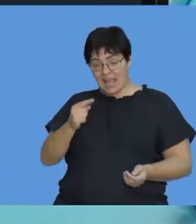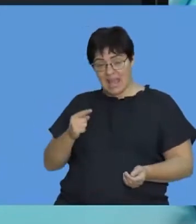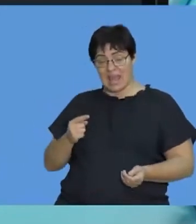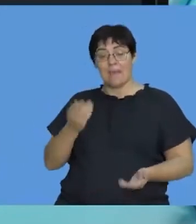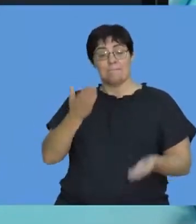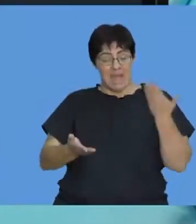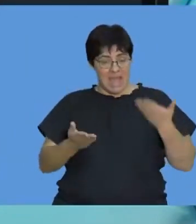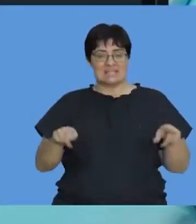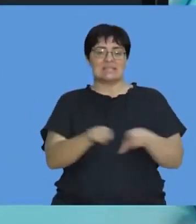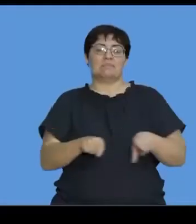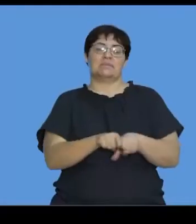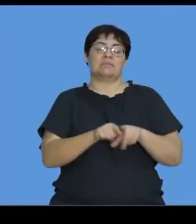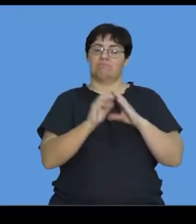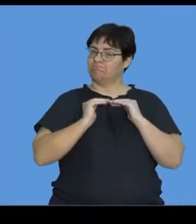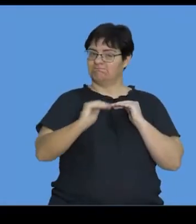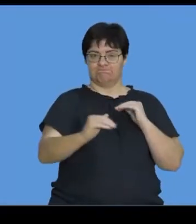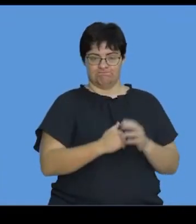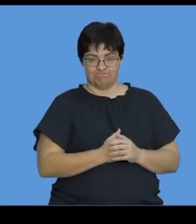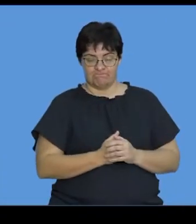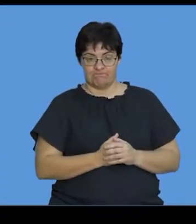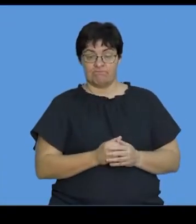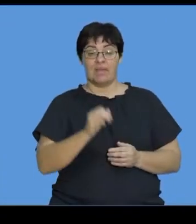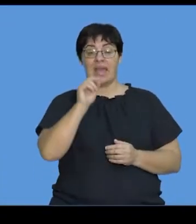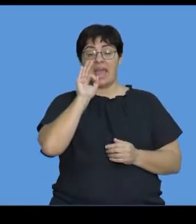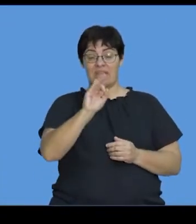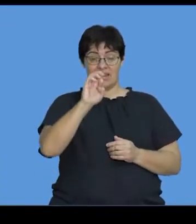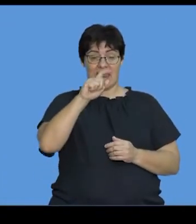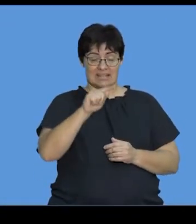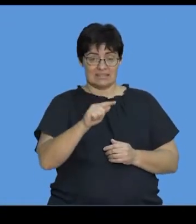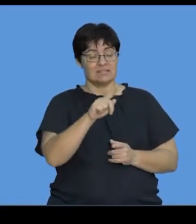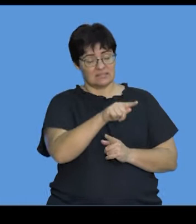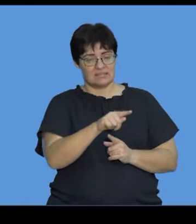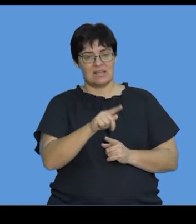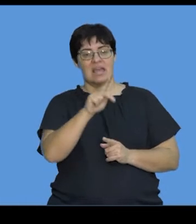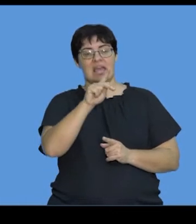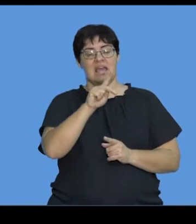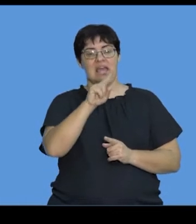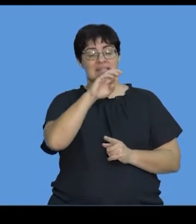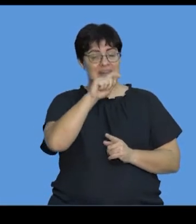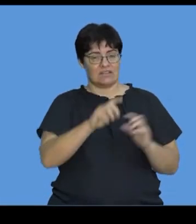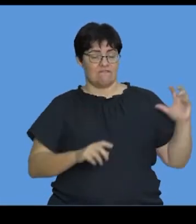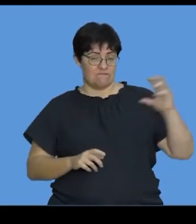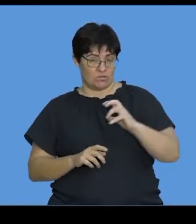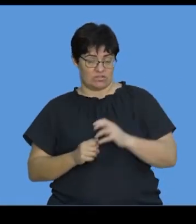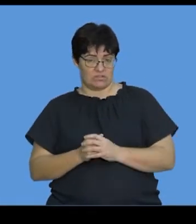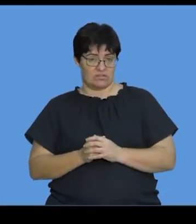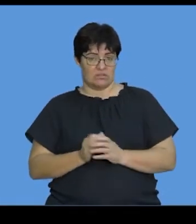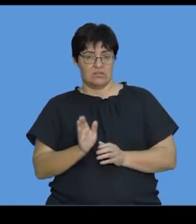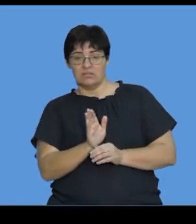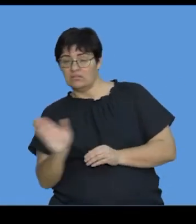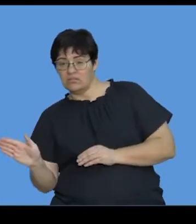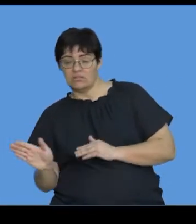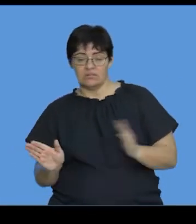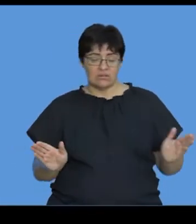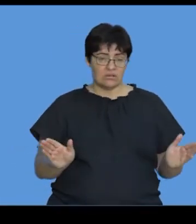saying mass is a constant. So, F net is the net force. The direction of